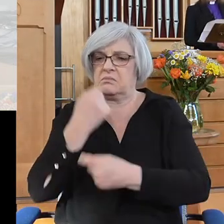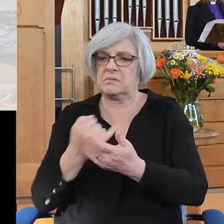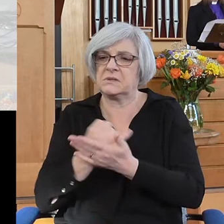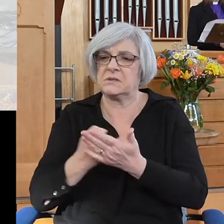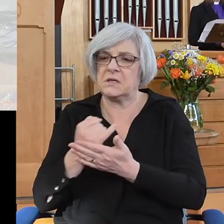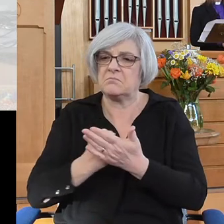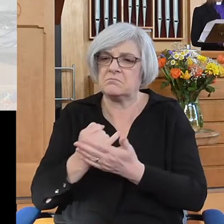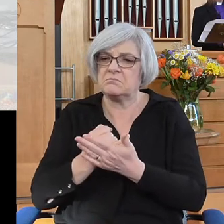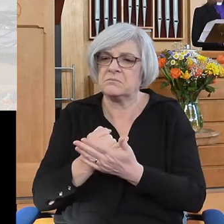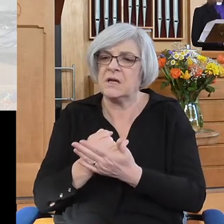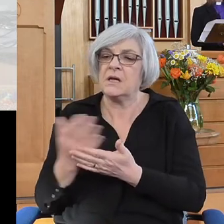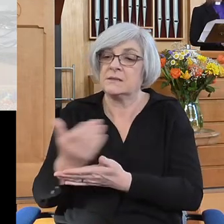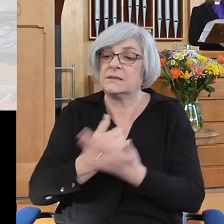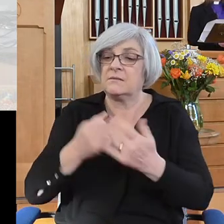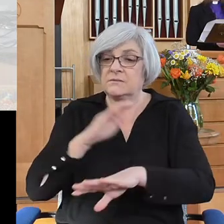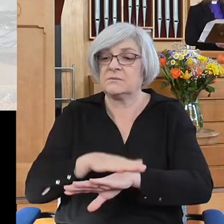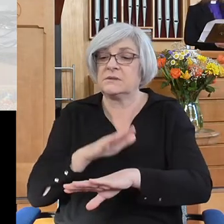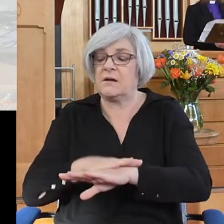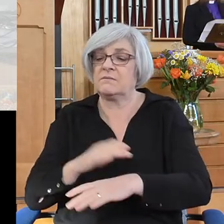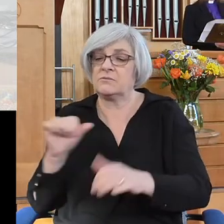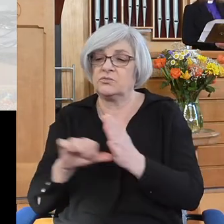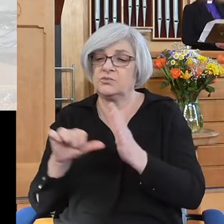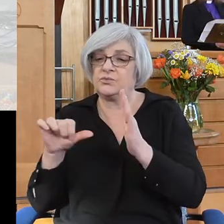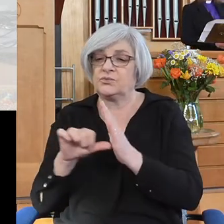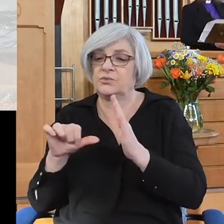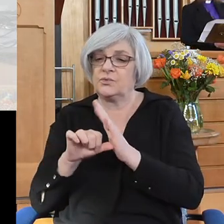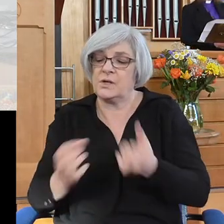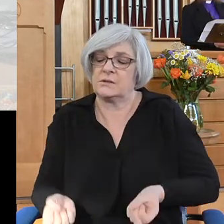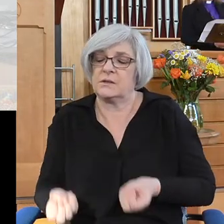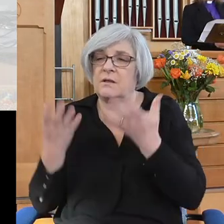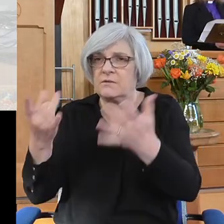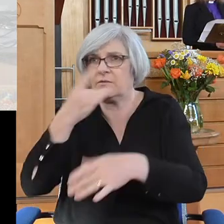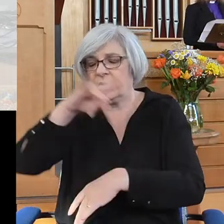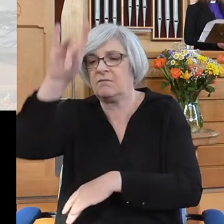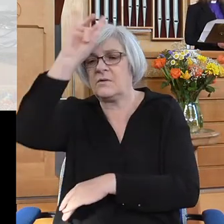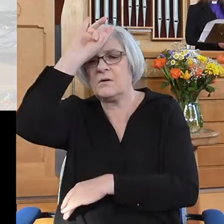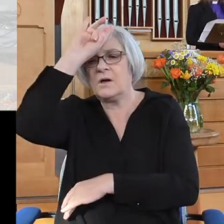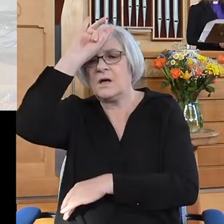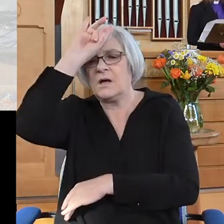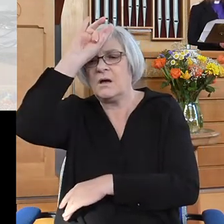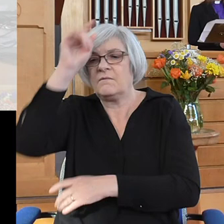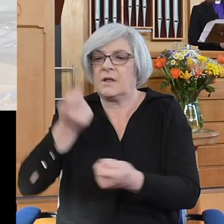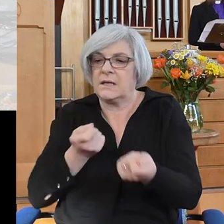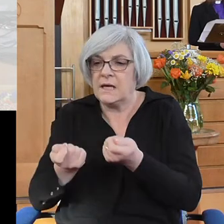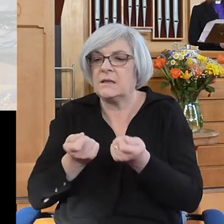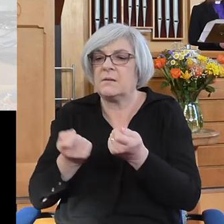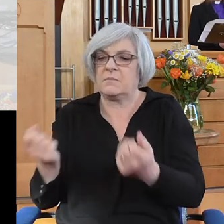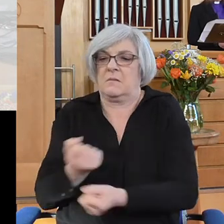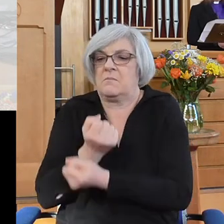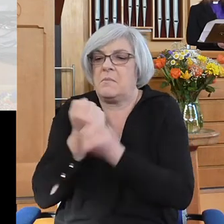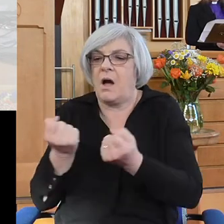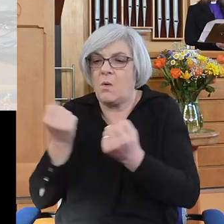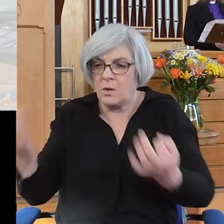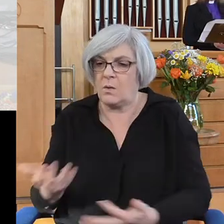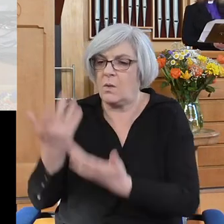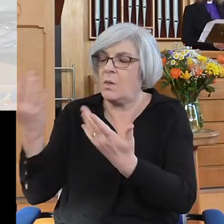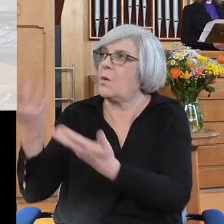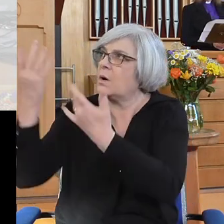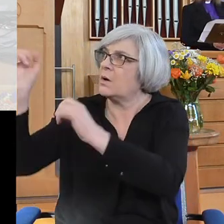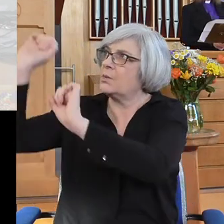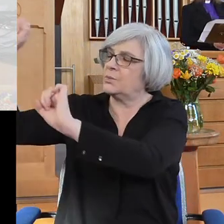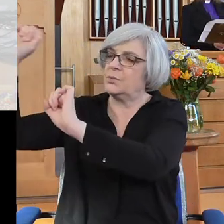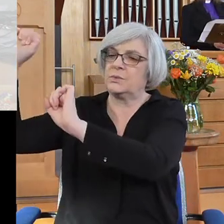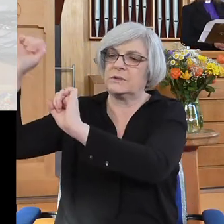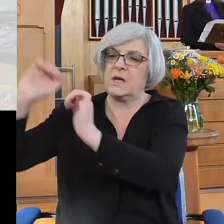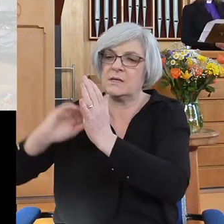us. And save us from the time of trial, and deliver us from evil. The kingdom, the power, and the glory